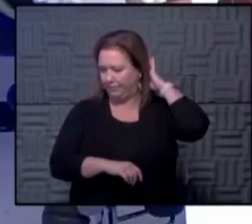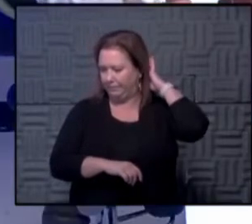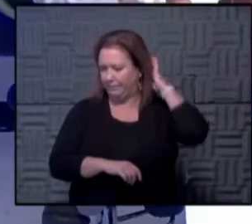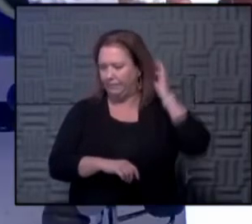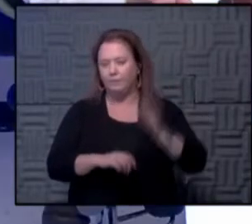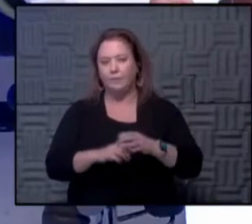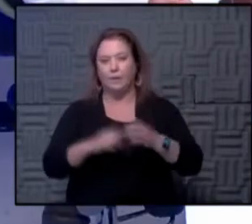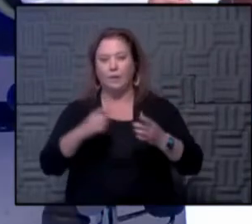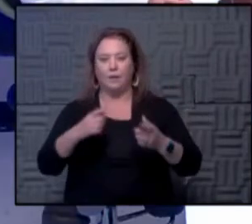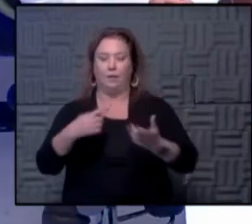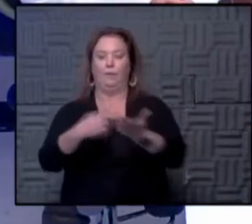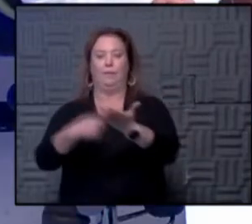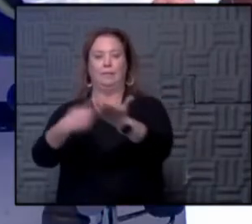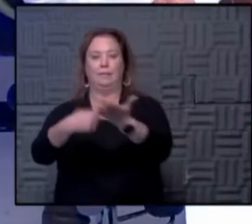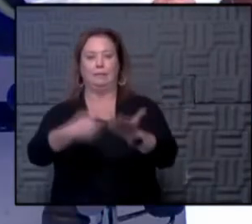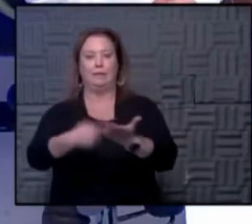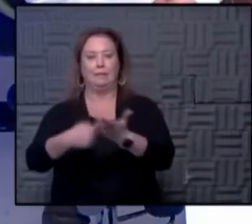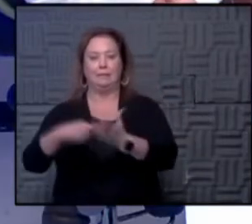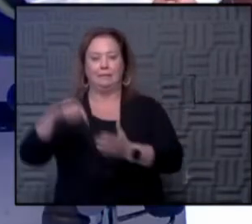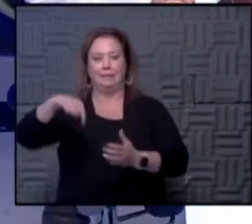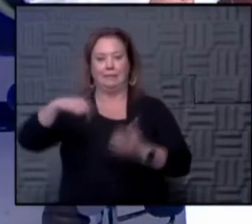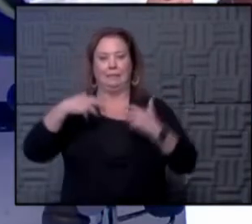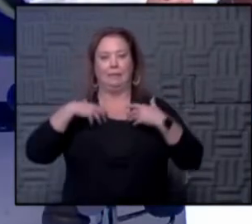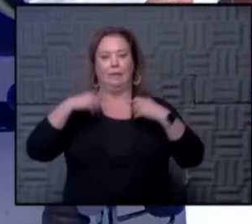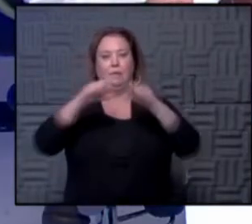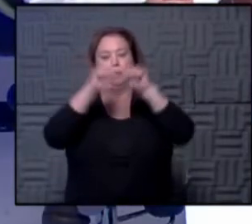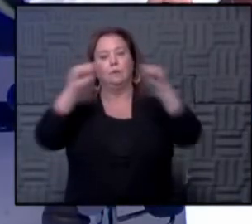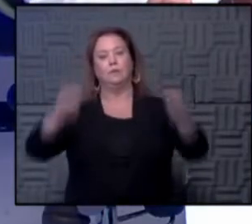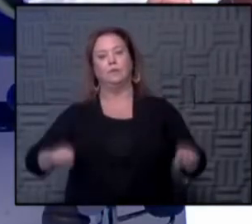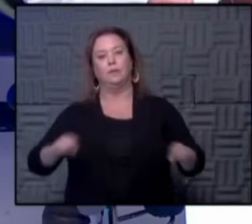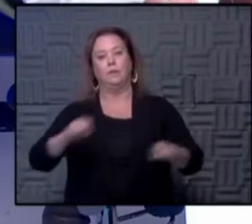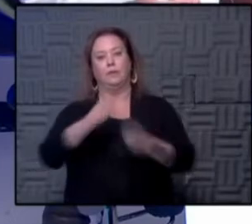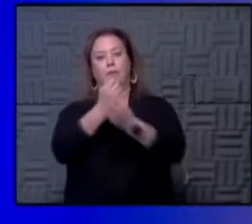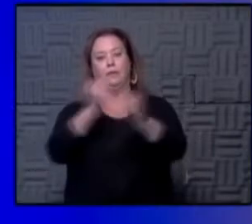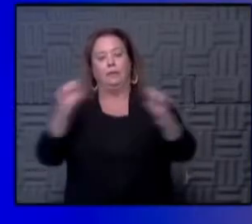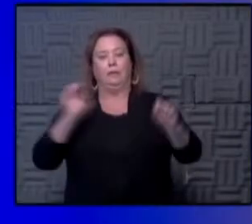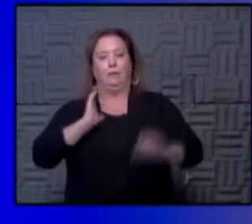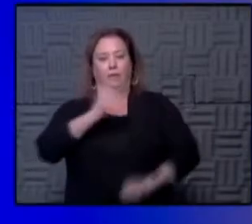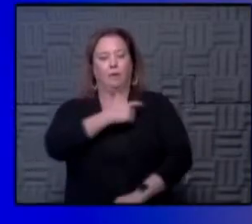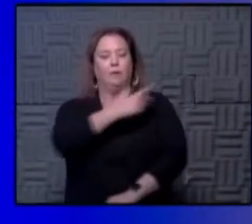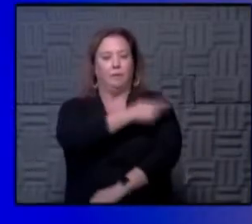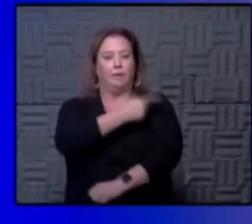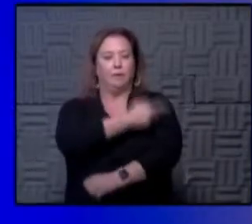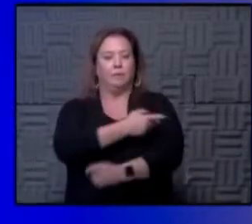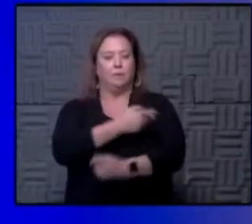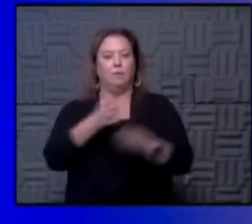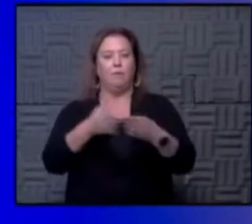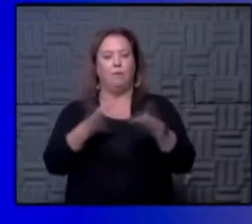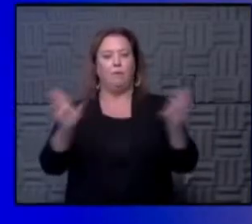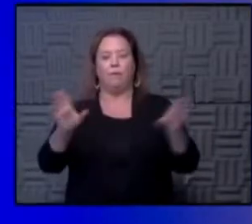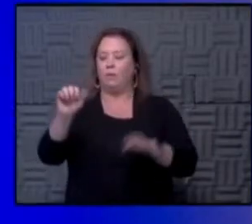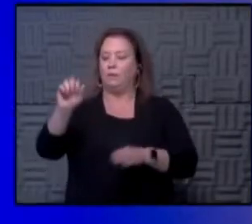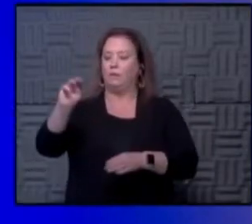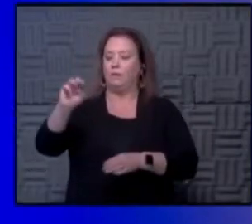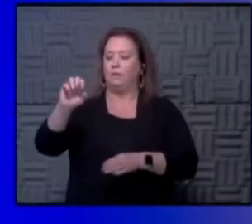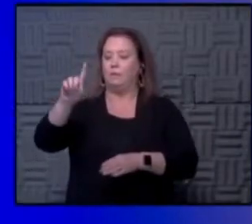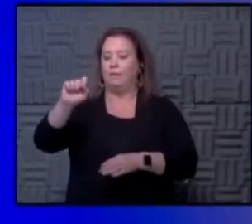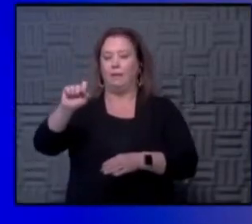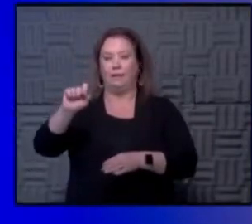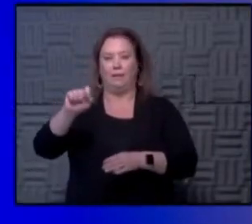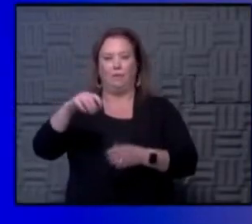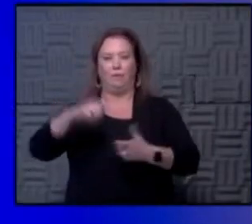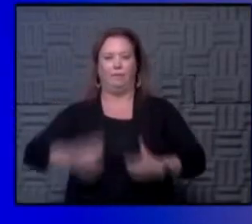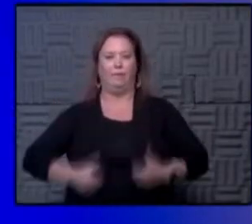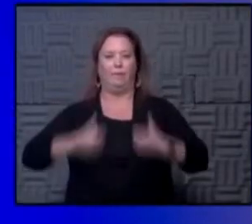And we have debated this a lot at the health system for the safety of our patients. I think overall that, especially as Amanda said, if you're in the same